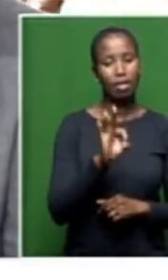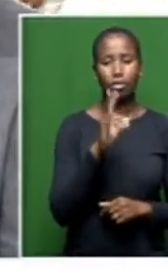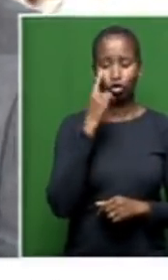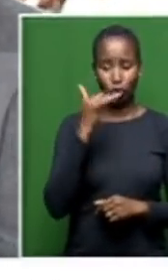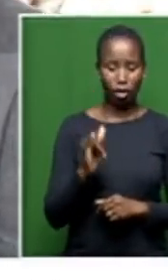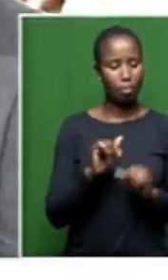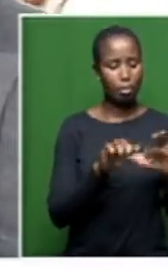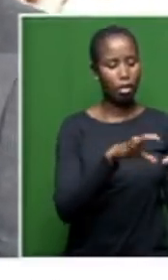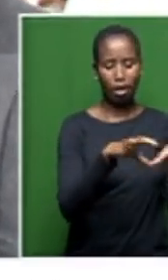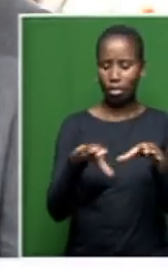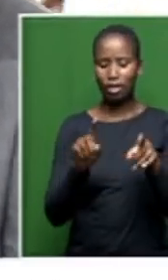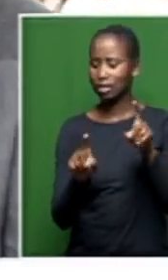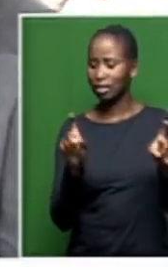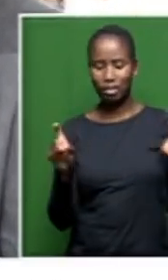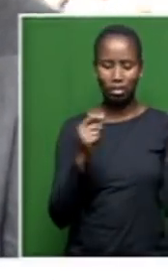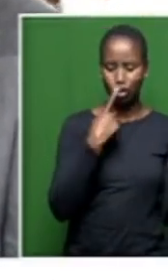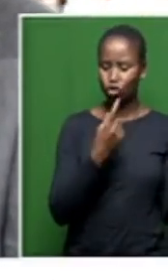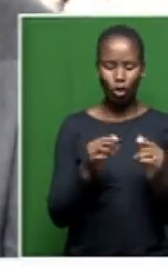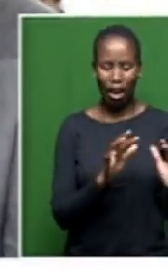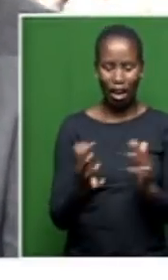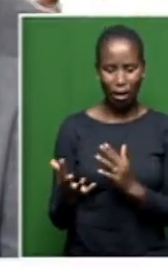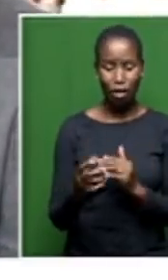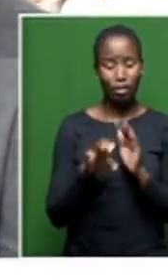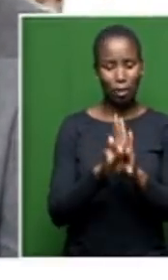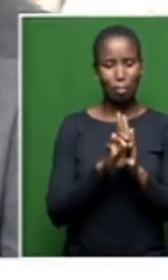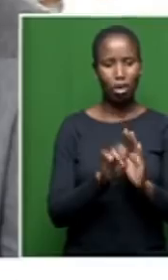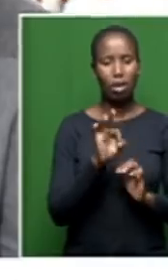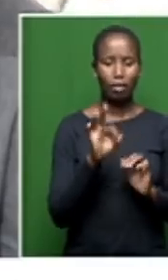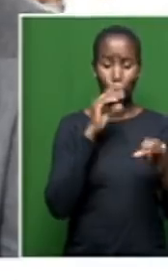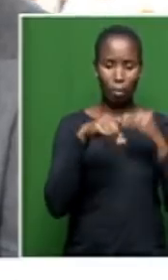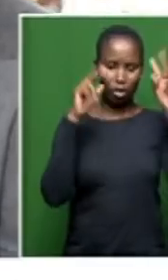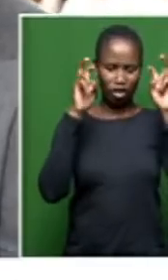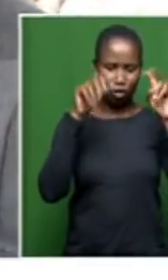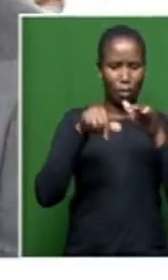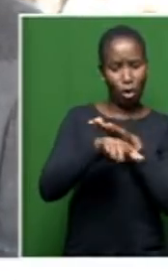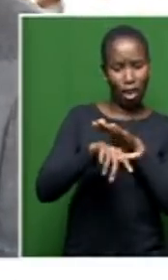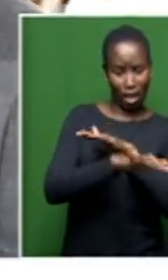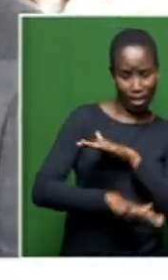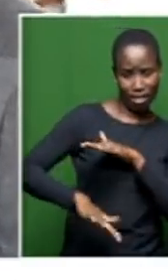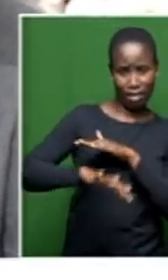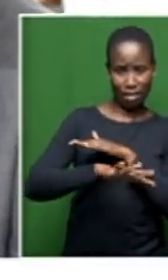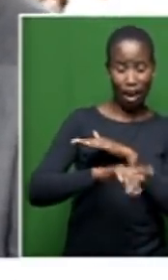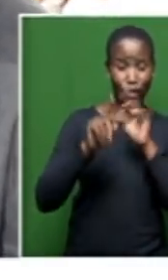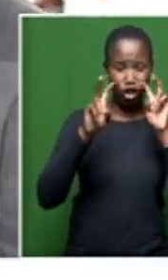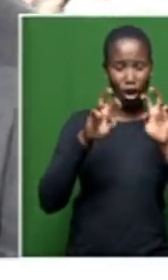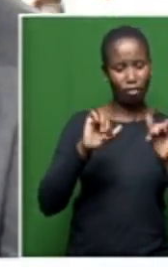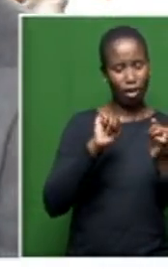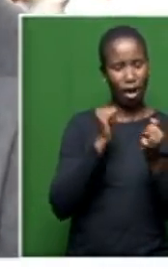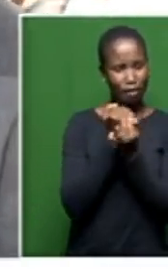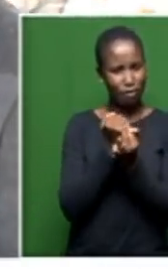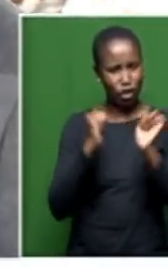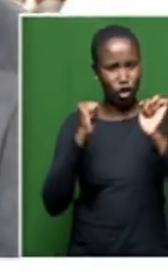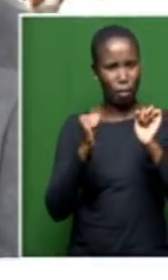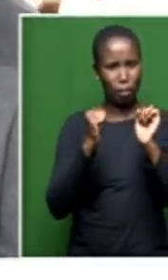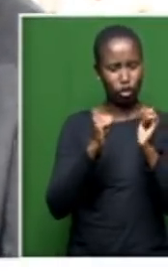are approaching this thing, for instance, if you are approaching the question of land from the perspective of Freedom Charter, that's not